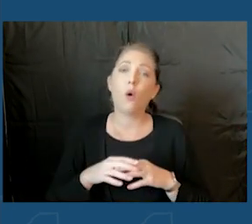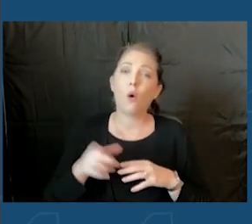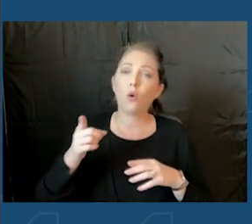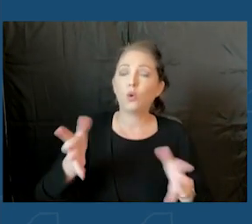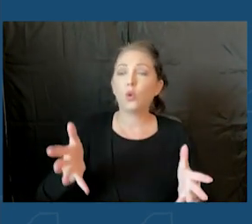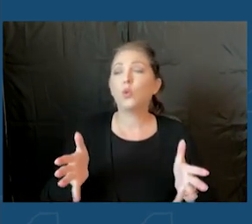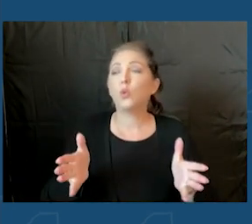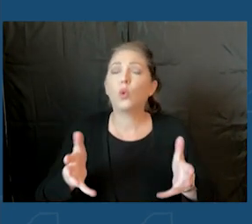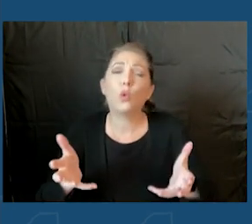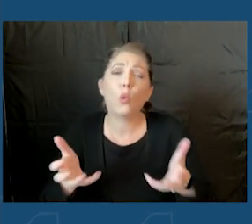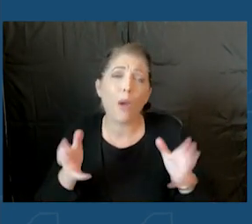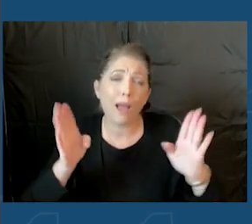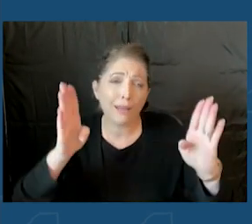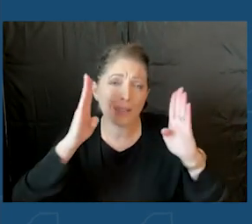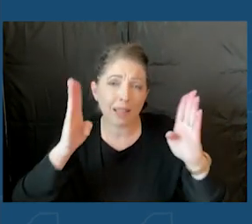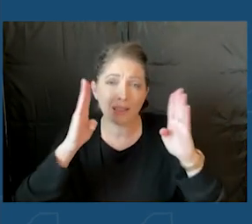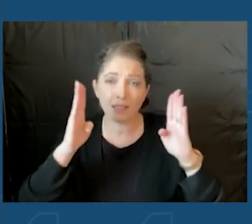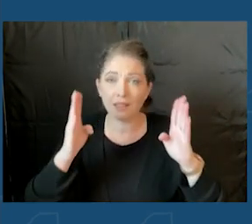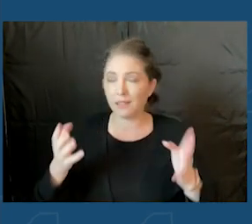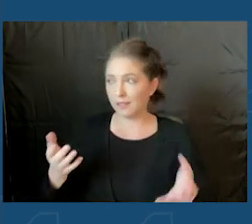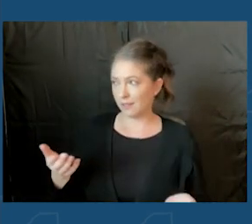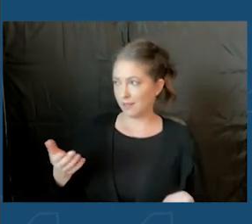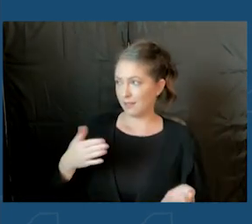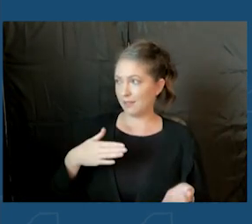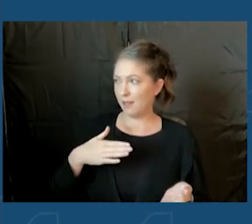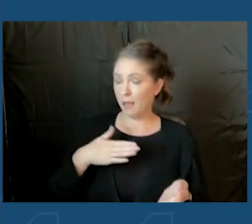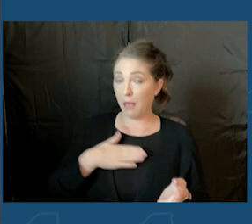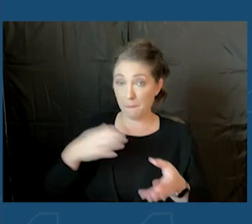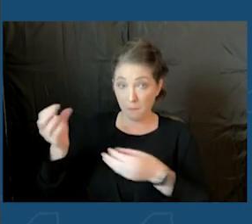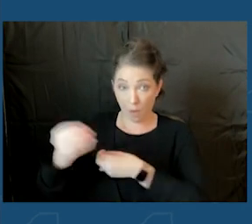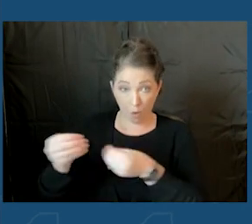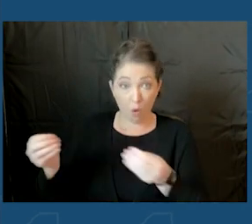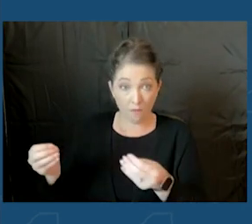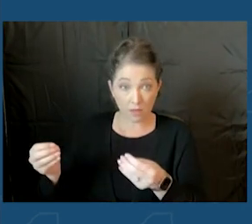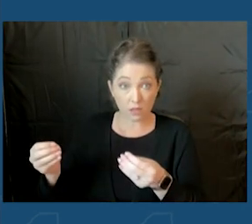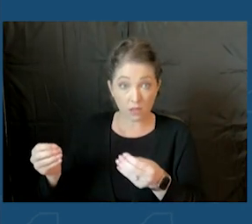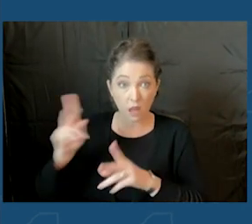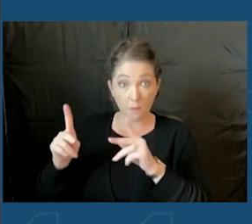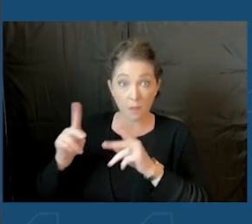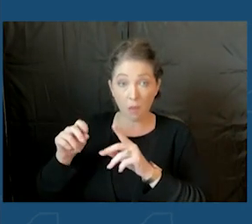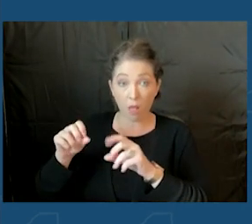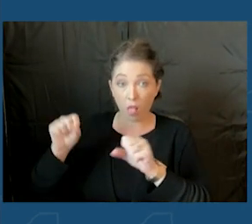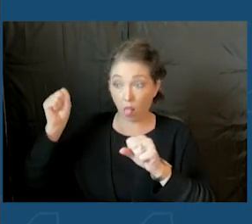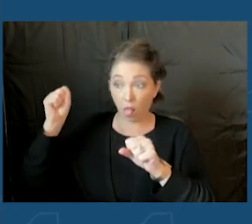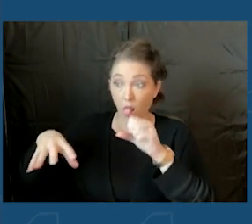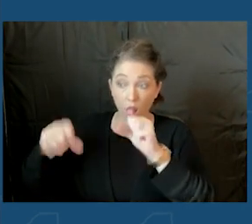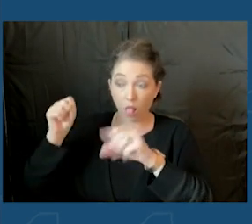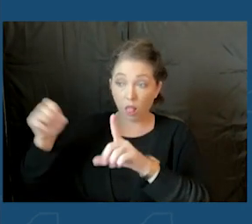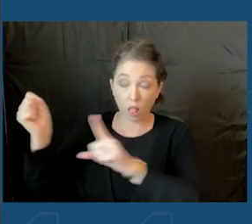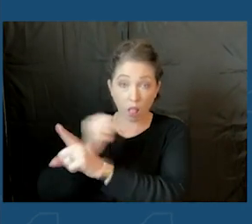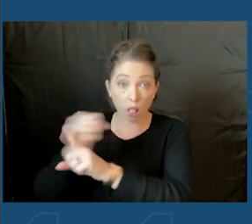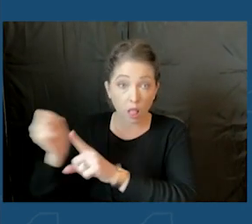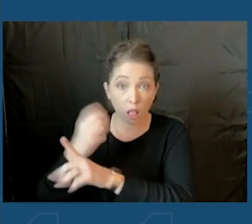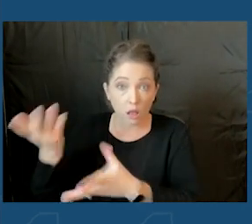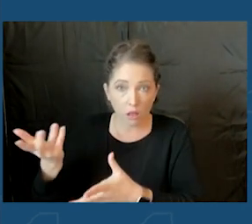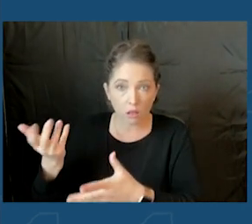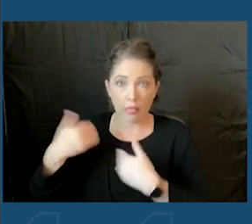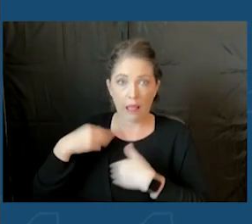attention. My offices were attacked. They had